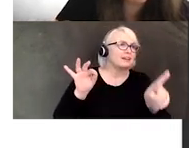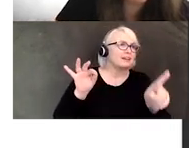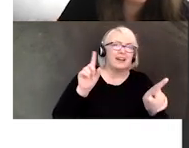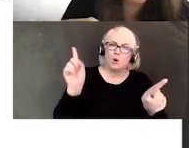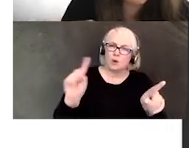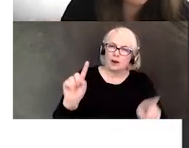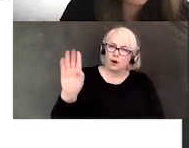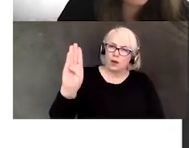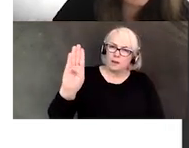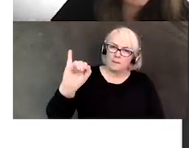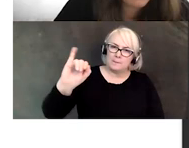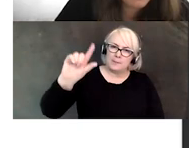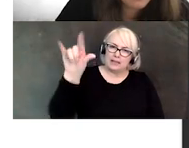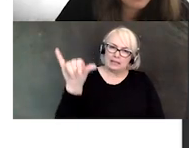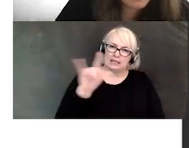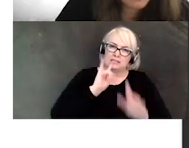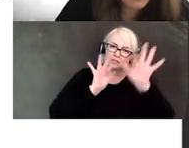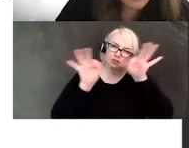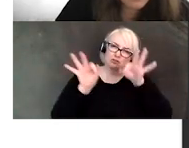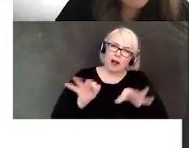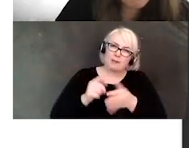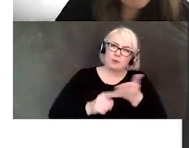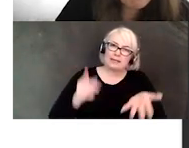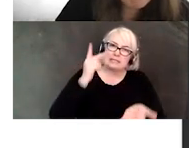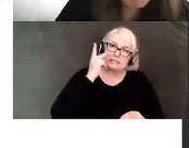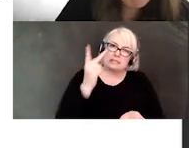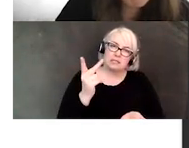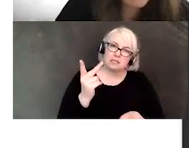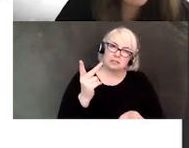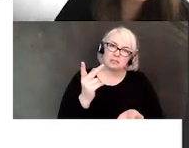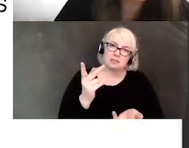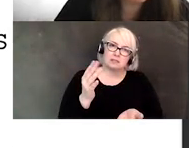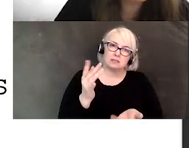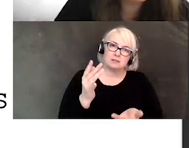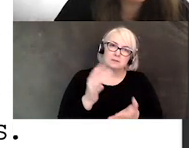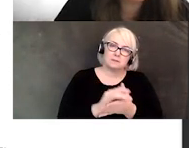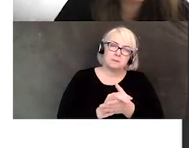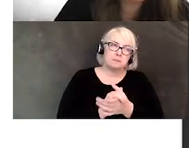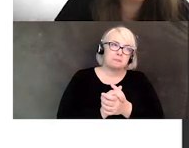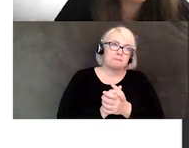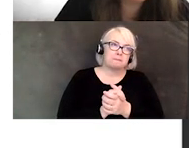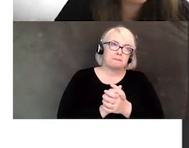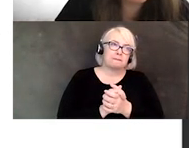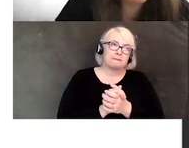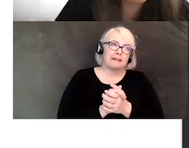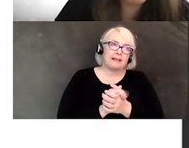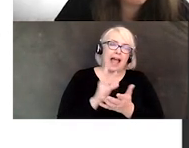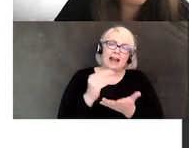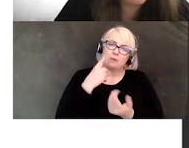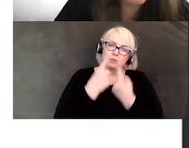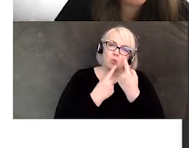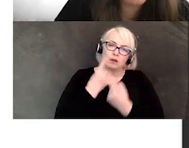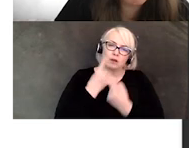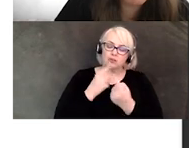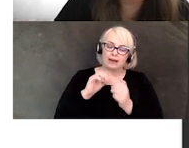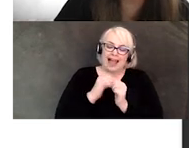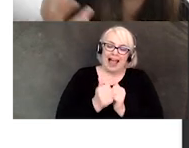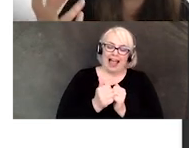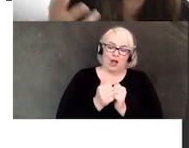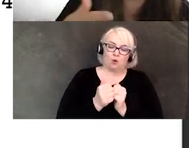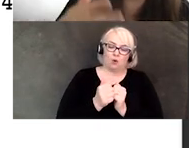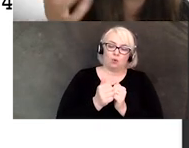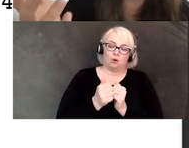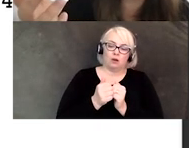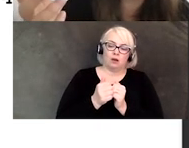of describing like what he's seeing. Um, and I was wondering kind of how you approached, um, how,